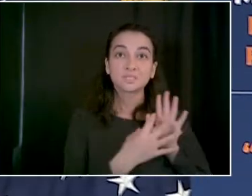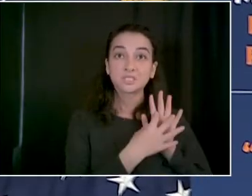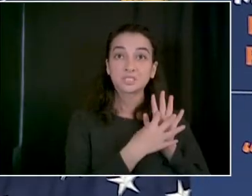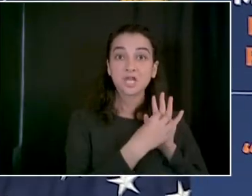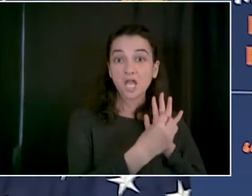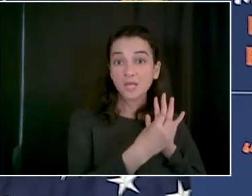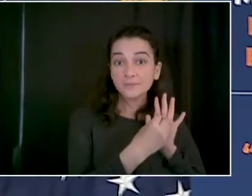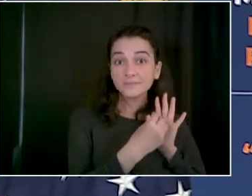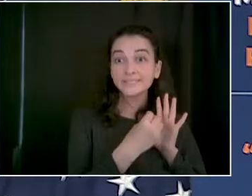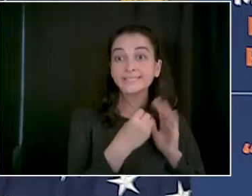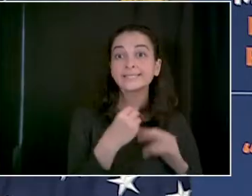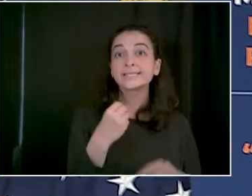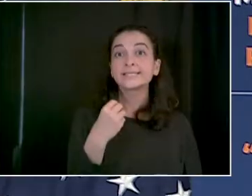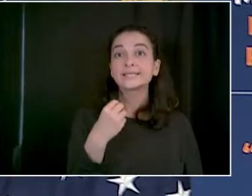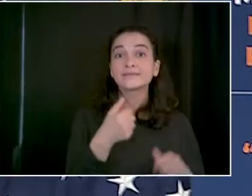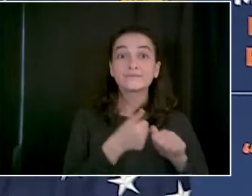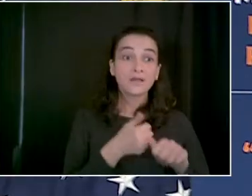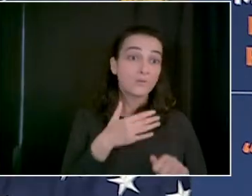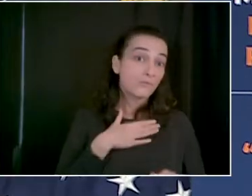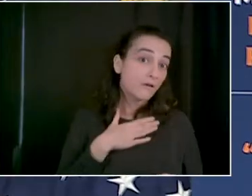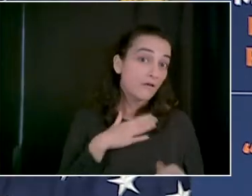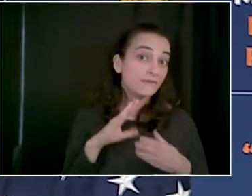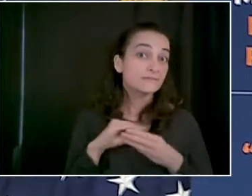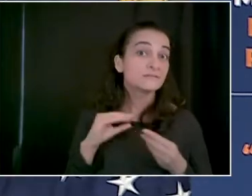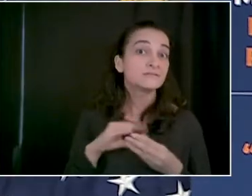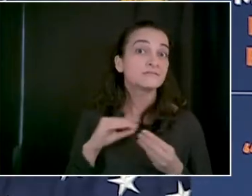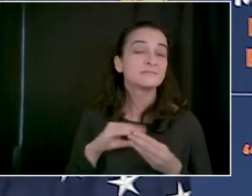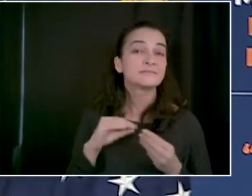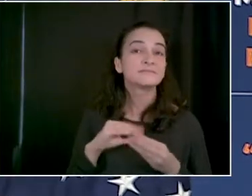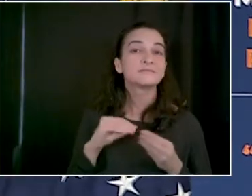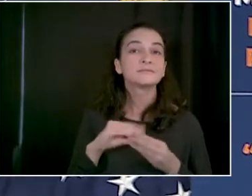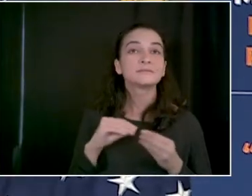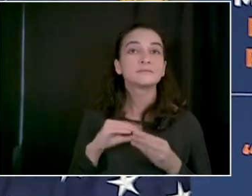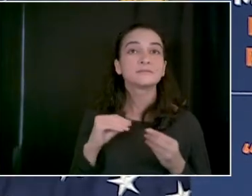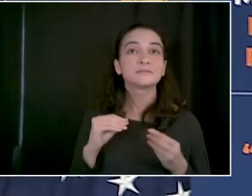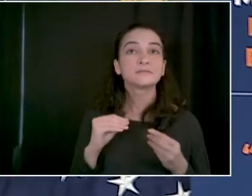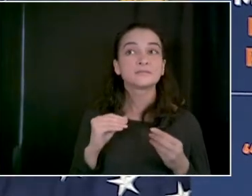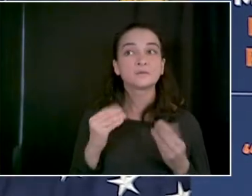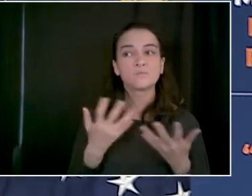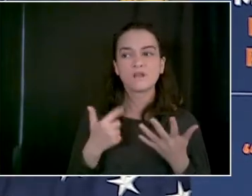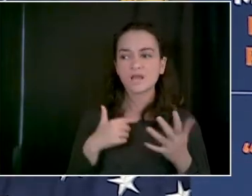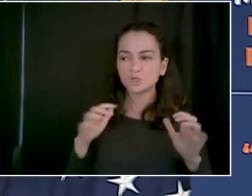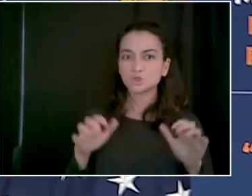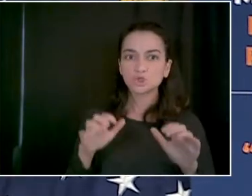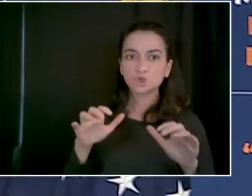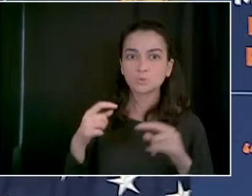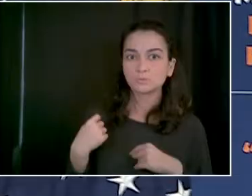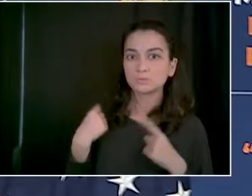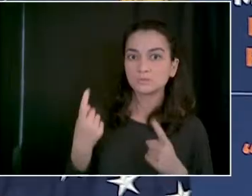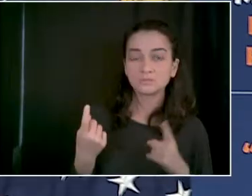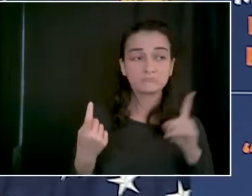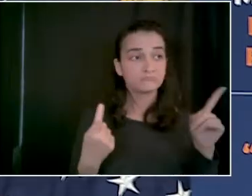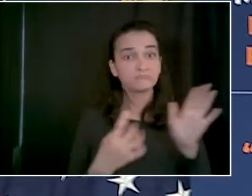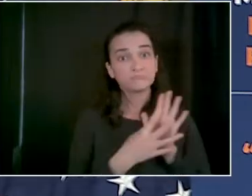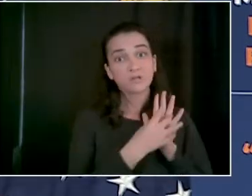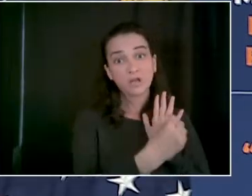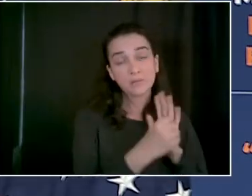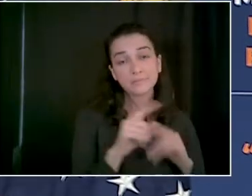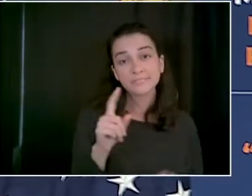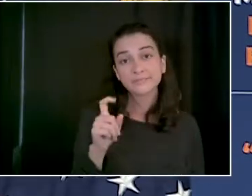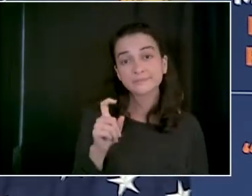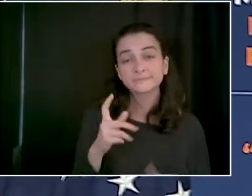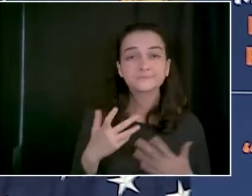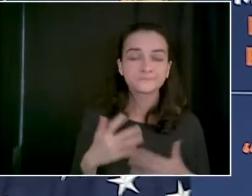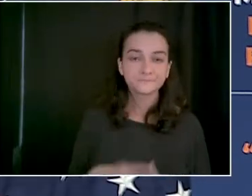out. And so we're going to continue to lean into those things that are important. And, you know, it's just like seemed like the governor's not